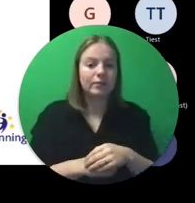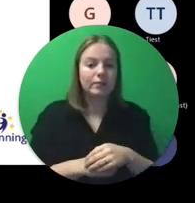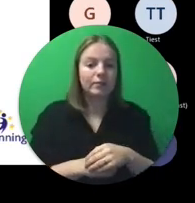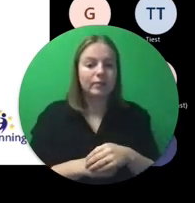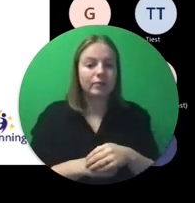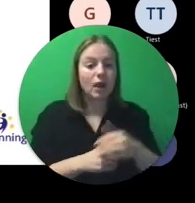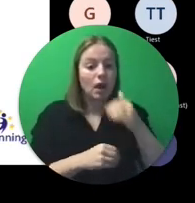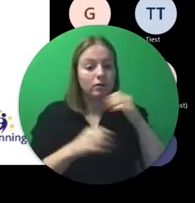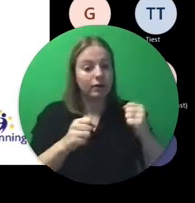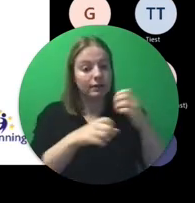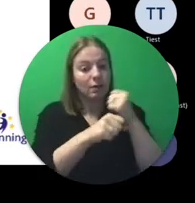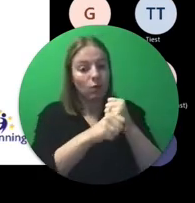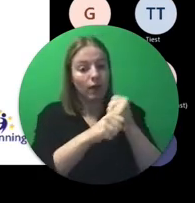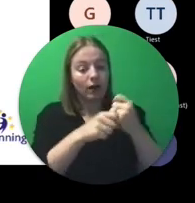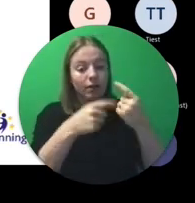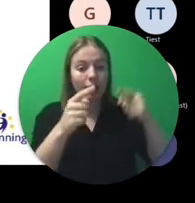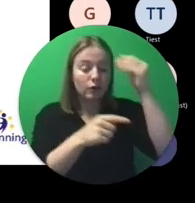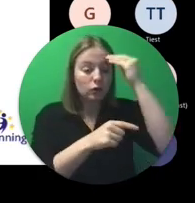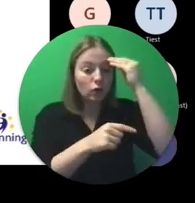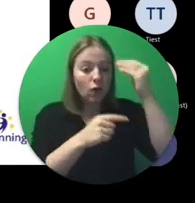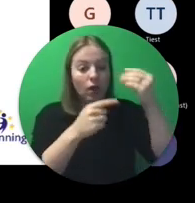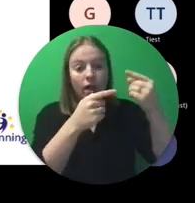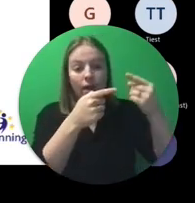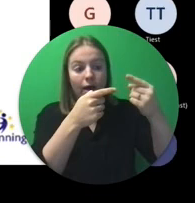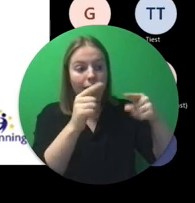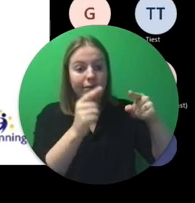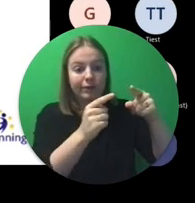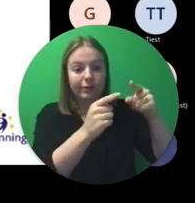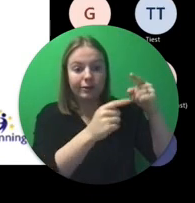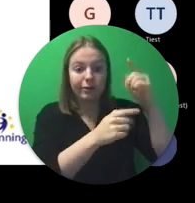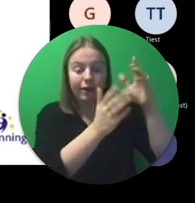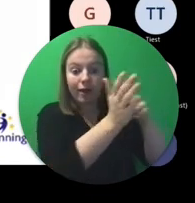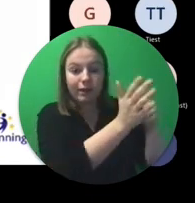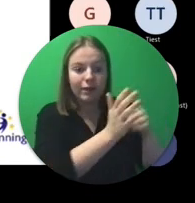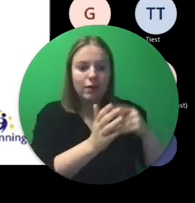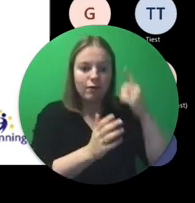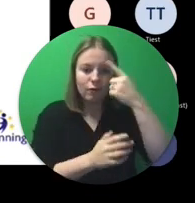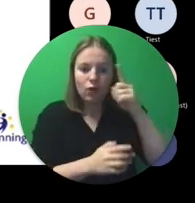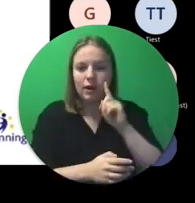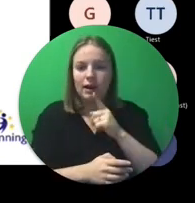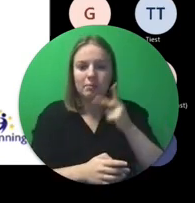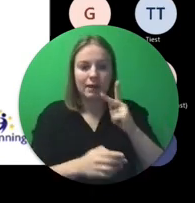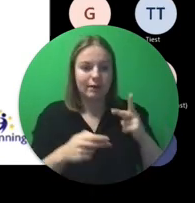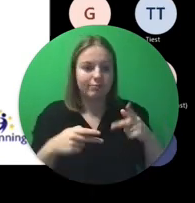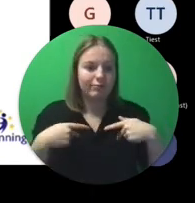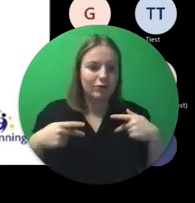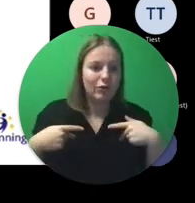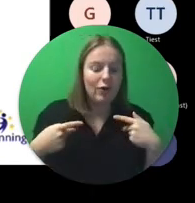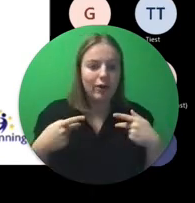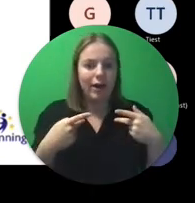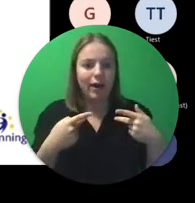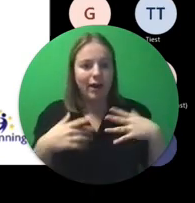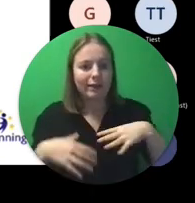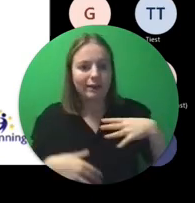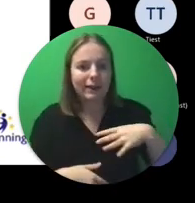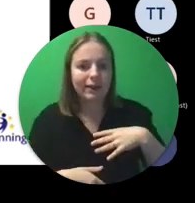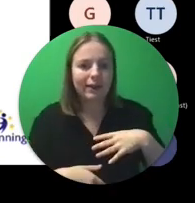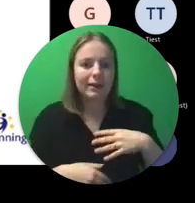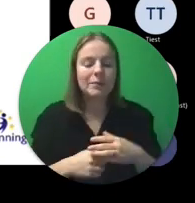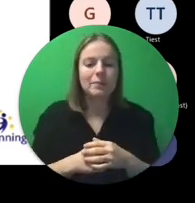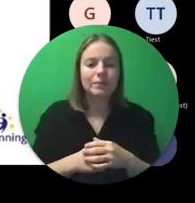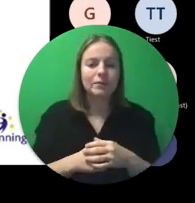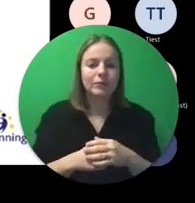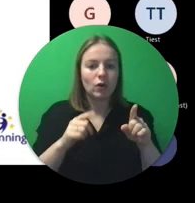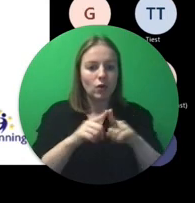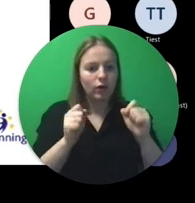with schools in other countries makes learning more interesting and engaging. And more fun, too. It's also a great way